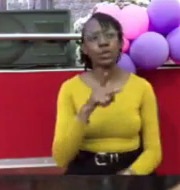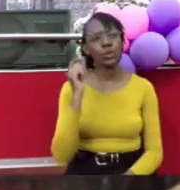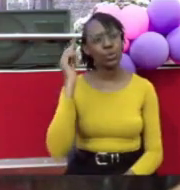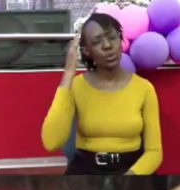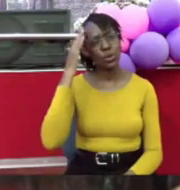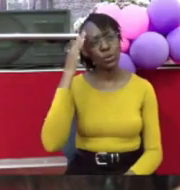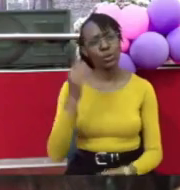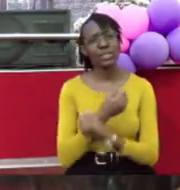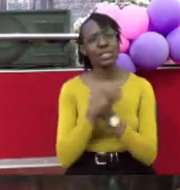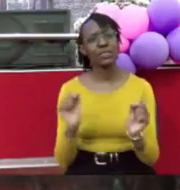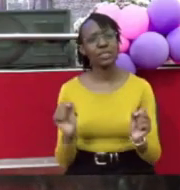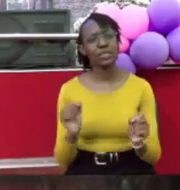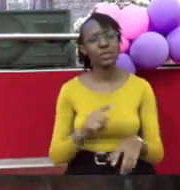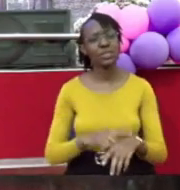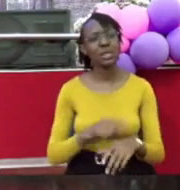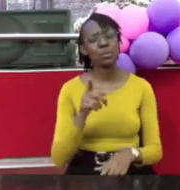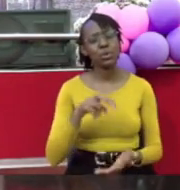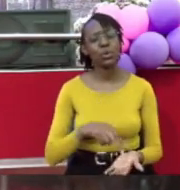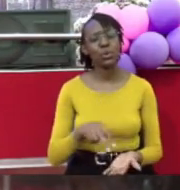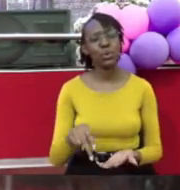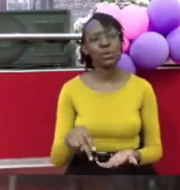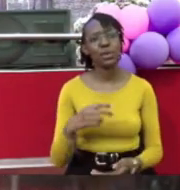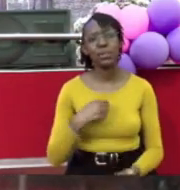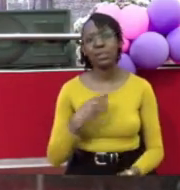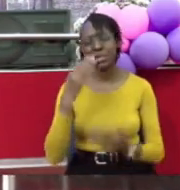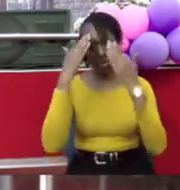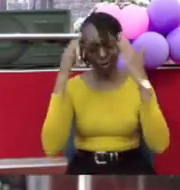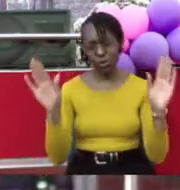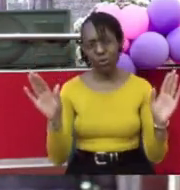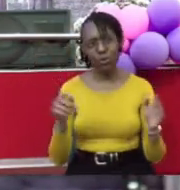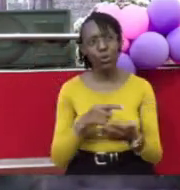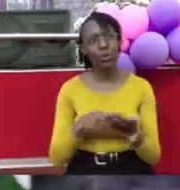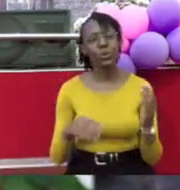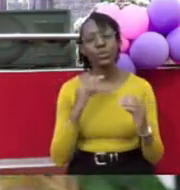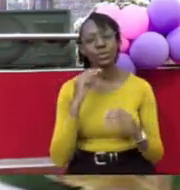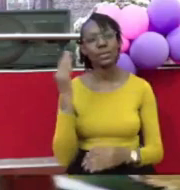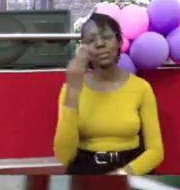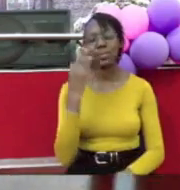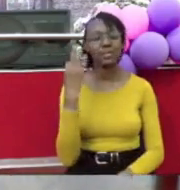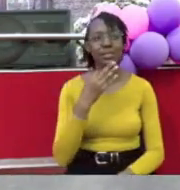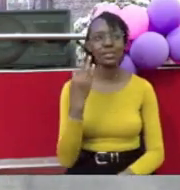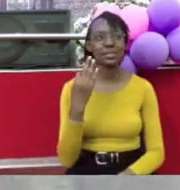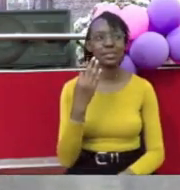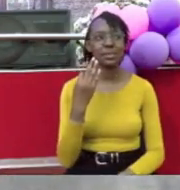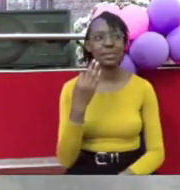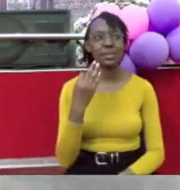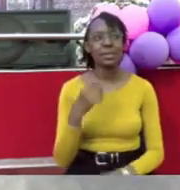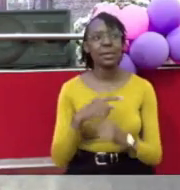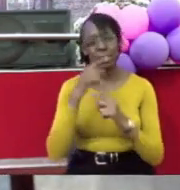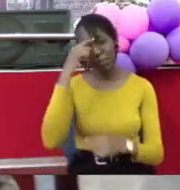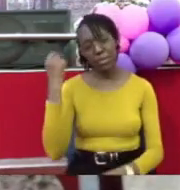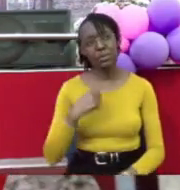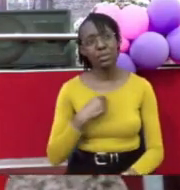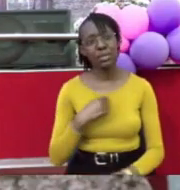wokovu unapoendelea. I don't even remember what they preached. Sikumbuka walihubiri nini. But I just followed the sinner's